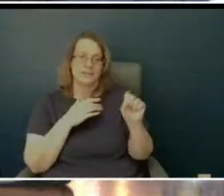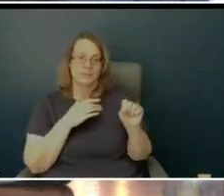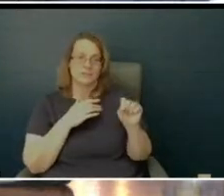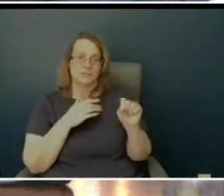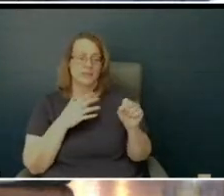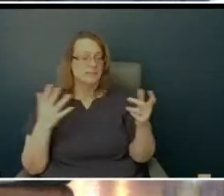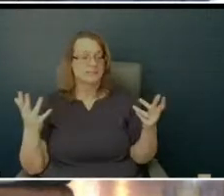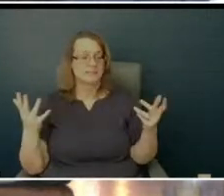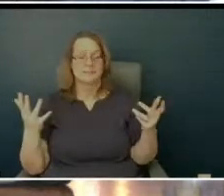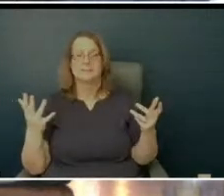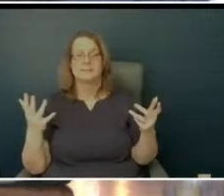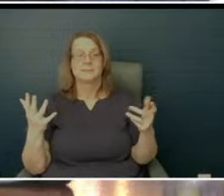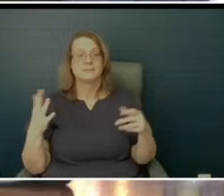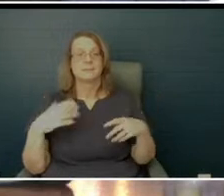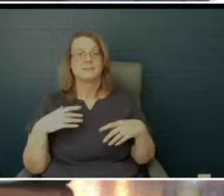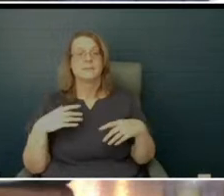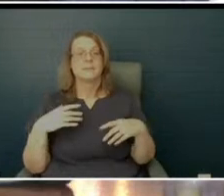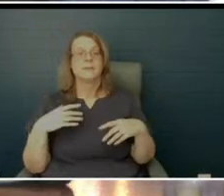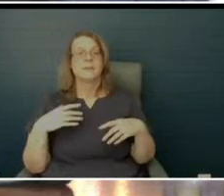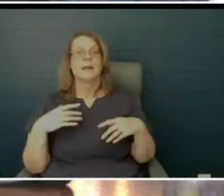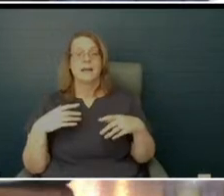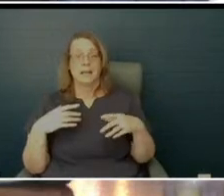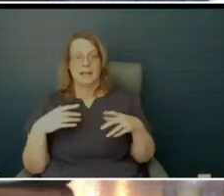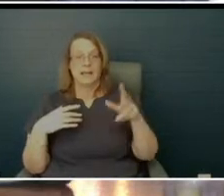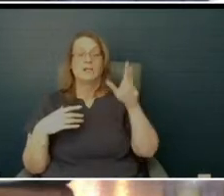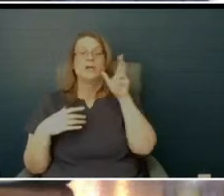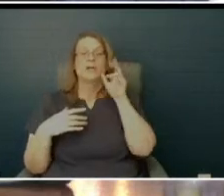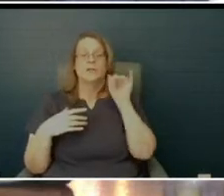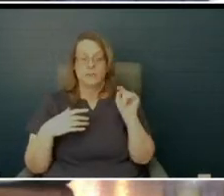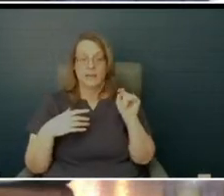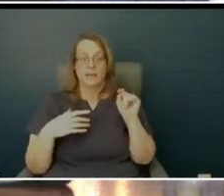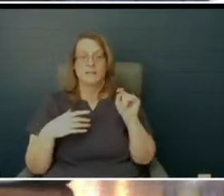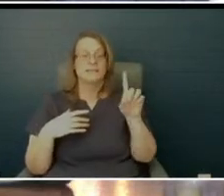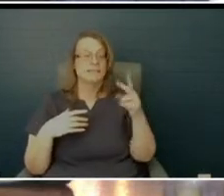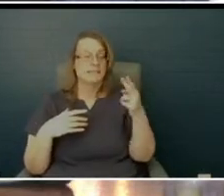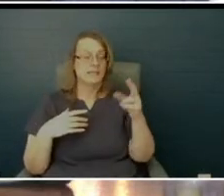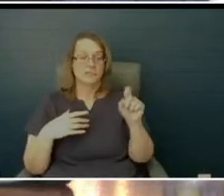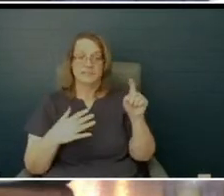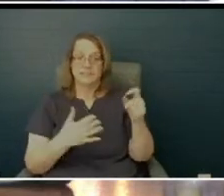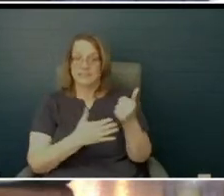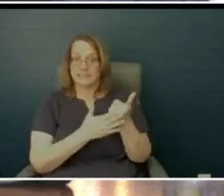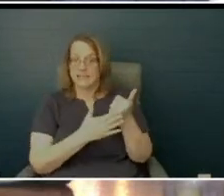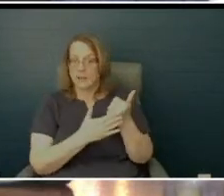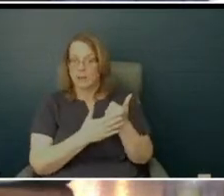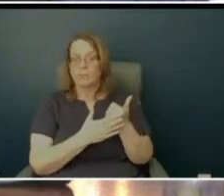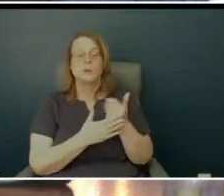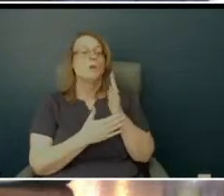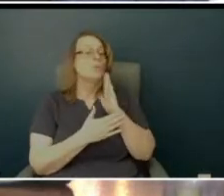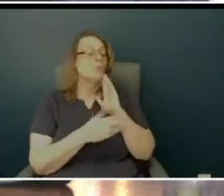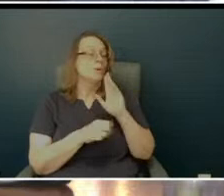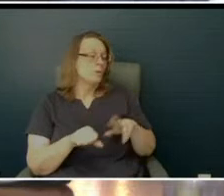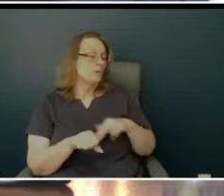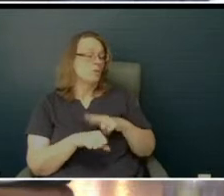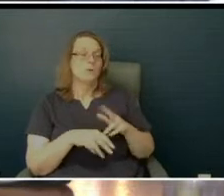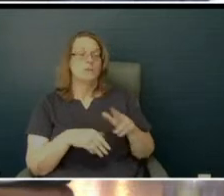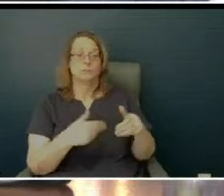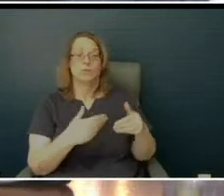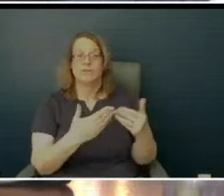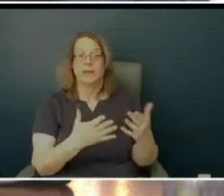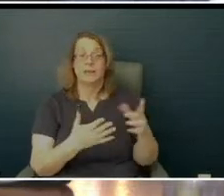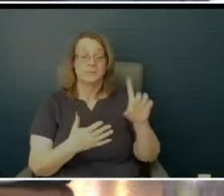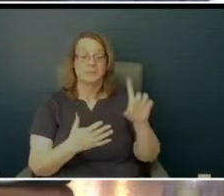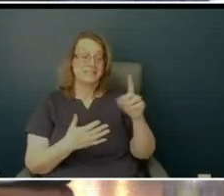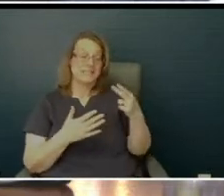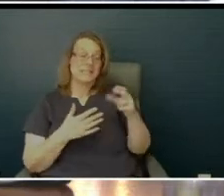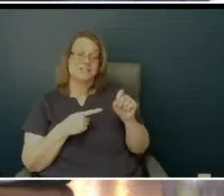about this. If Department of Homeland Security needed our assistance, we of course would provide it, but it was really up to DHS to make